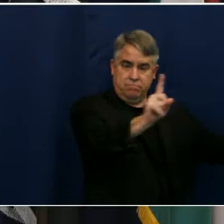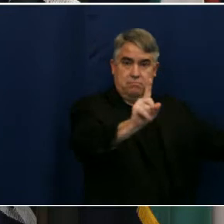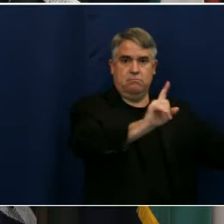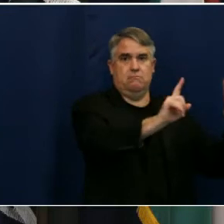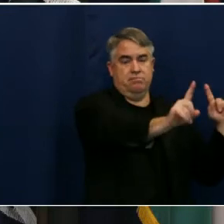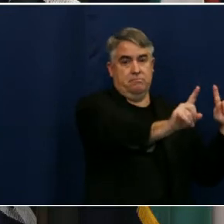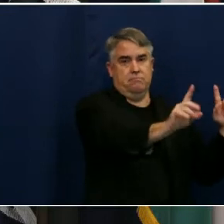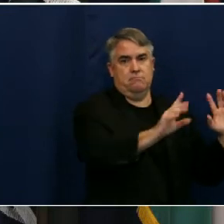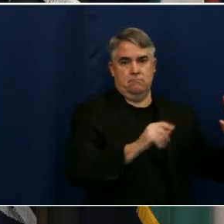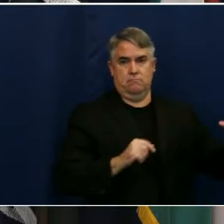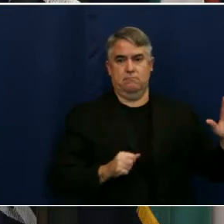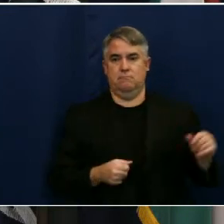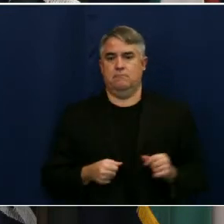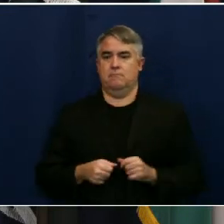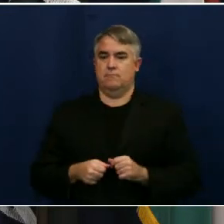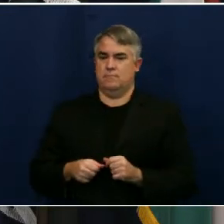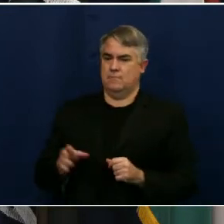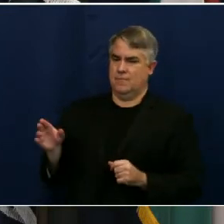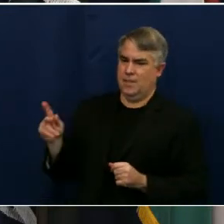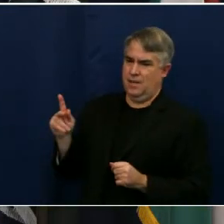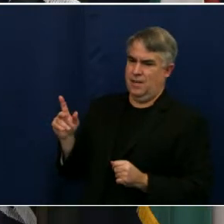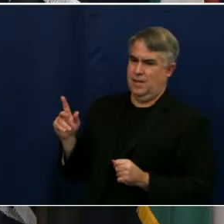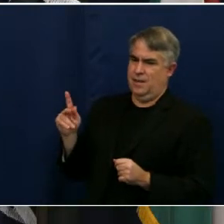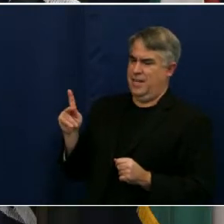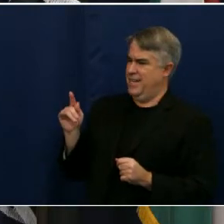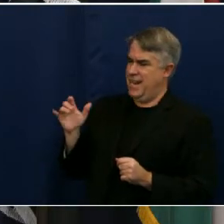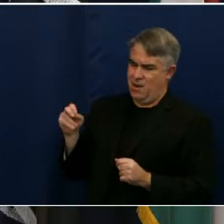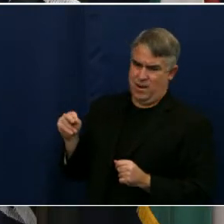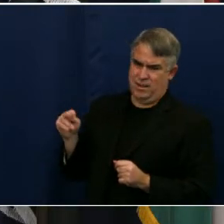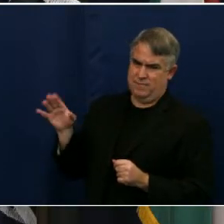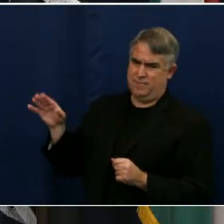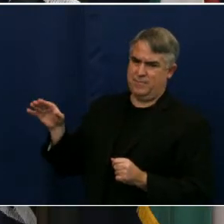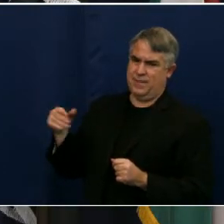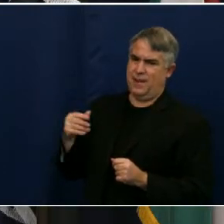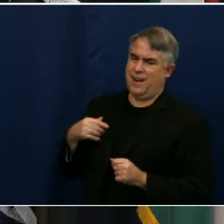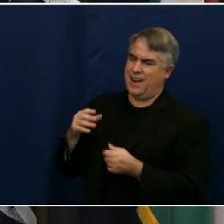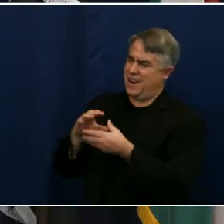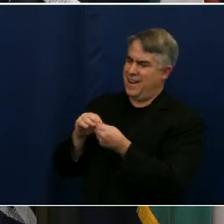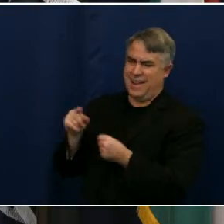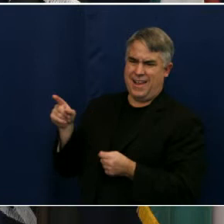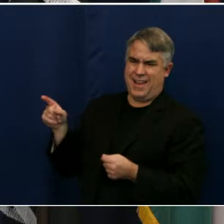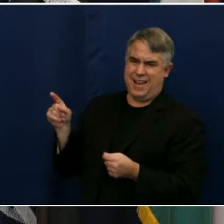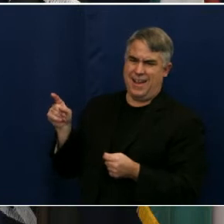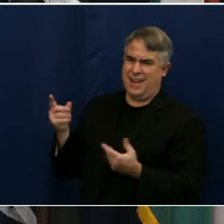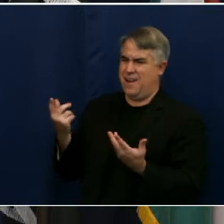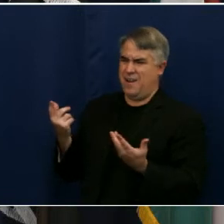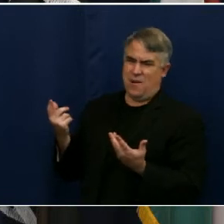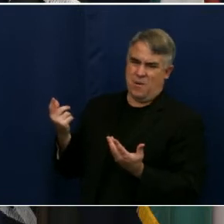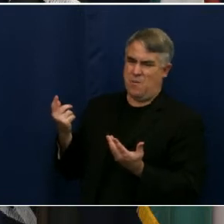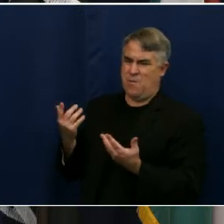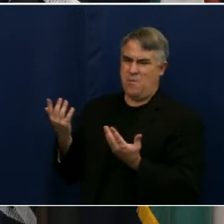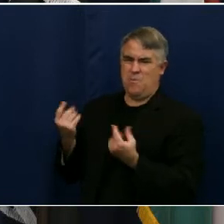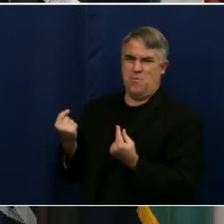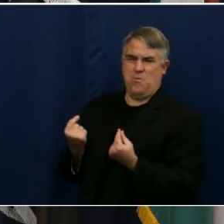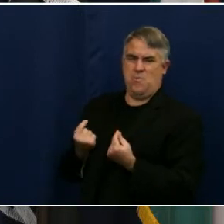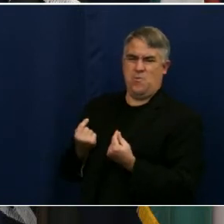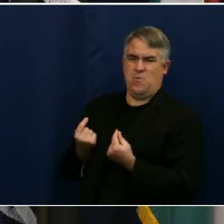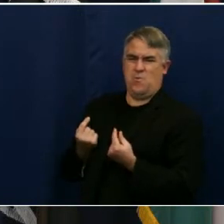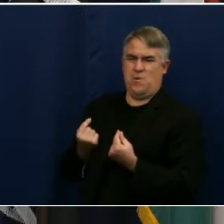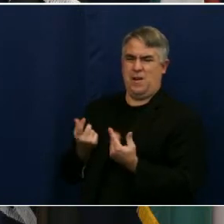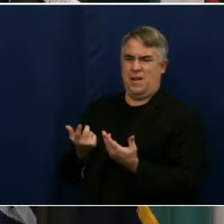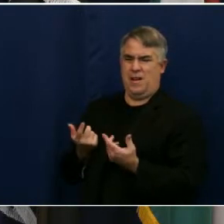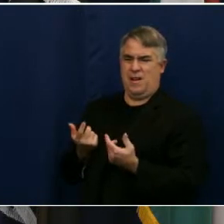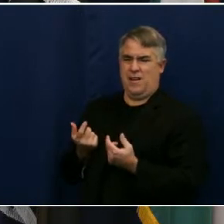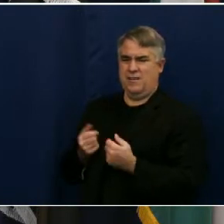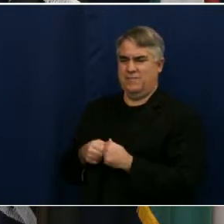platform. The governor said it is being piloted in LA and San Diego. How is that platform working so far, and